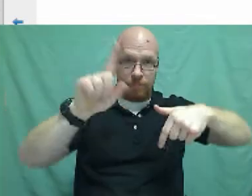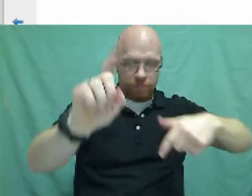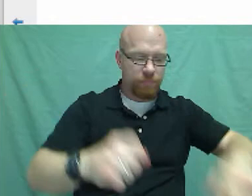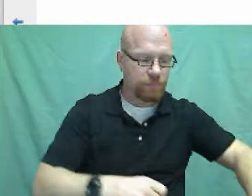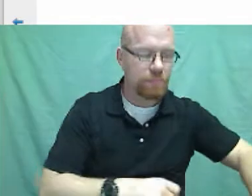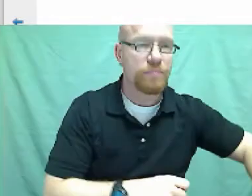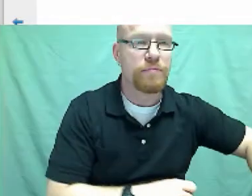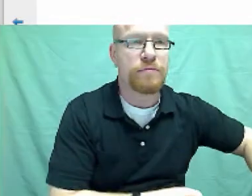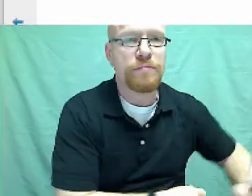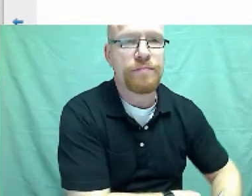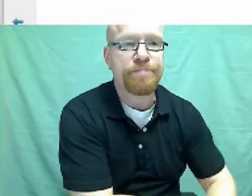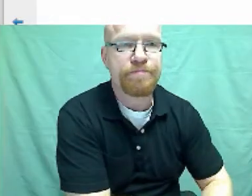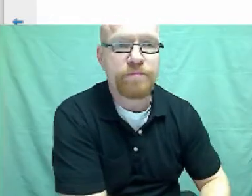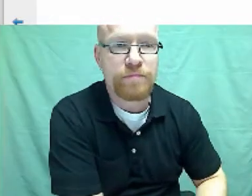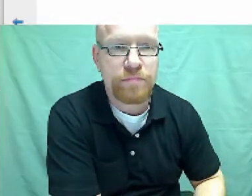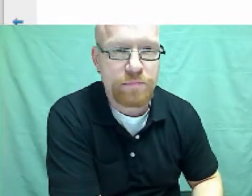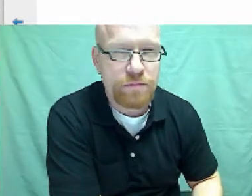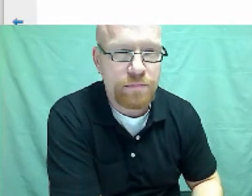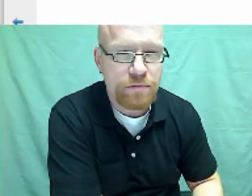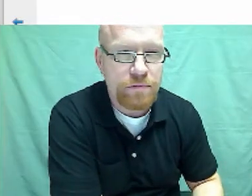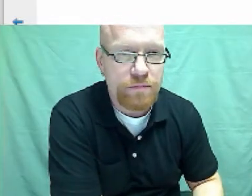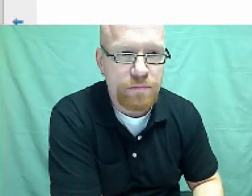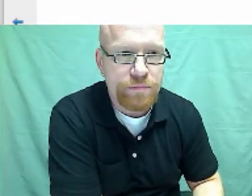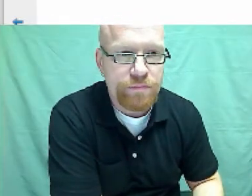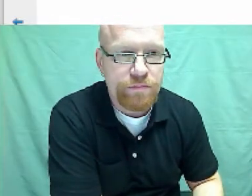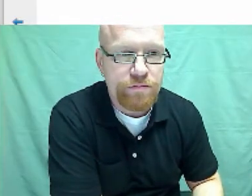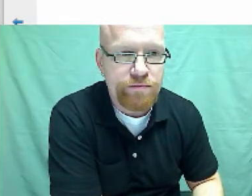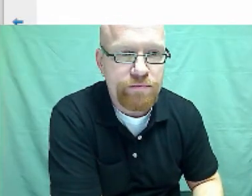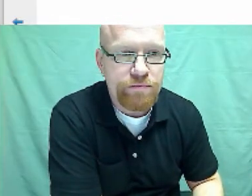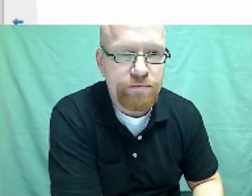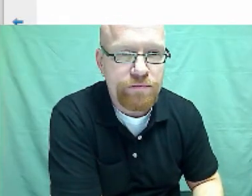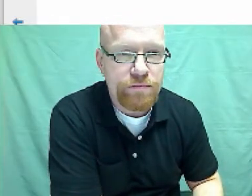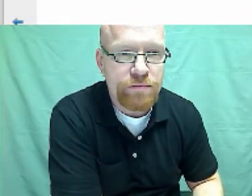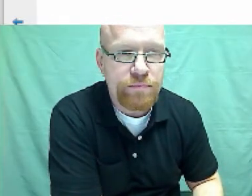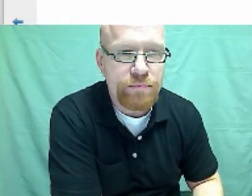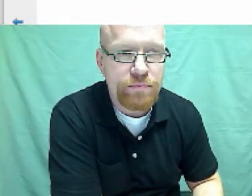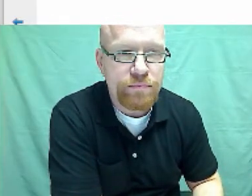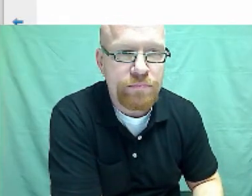the parabola opens downward.